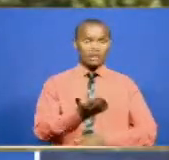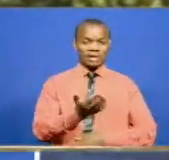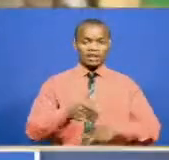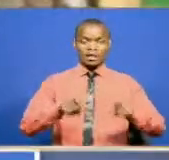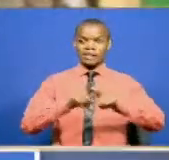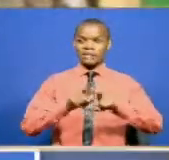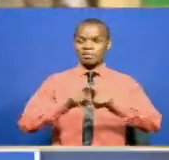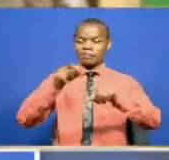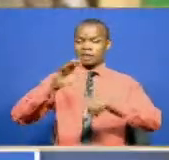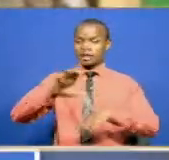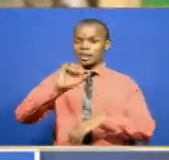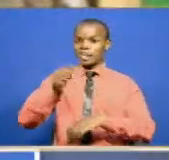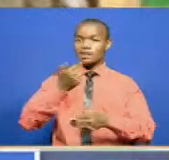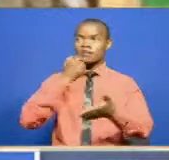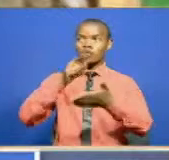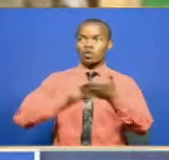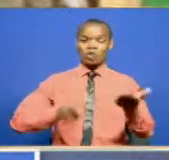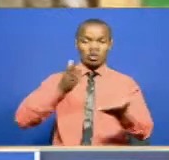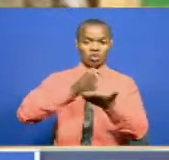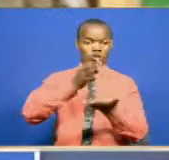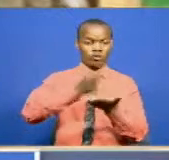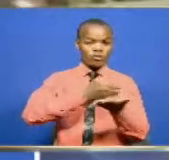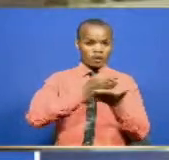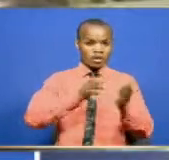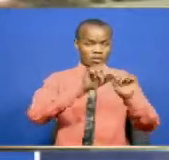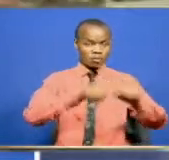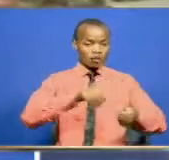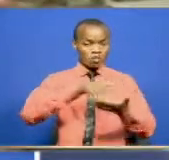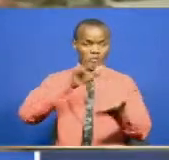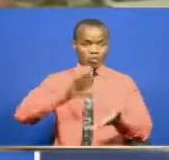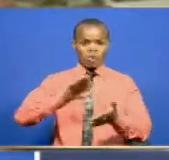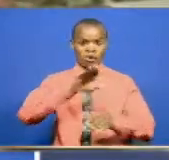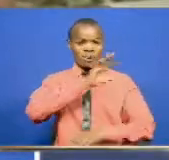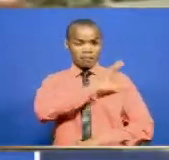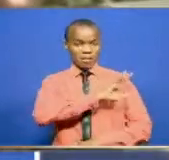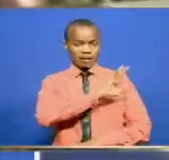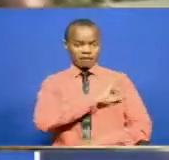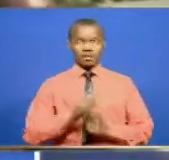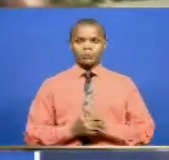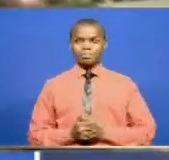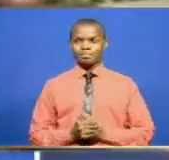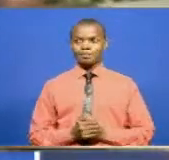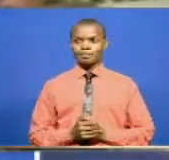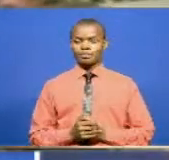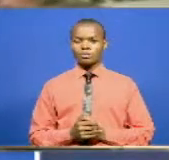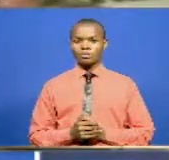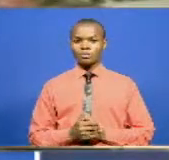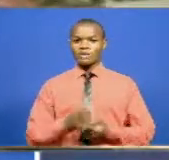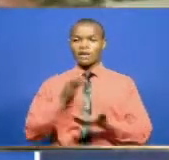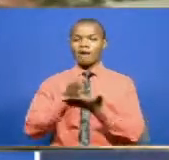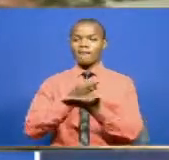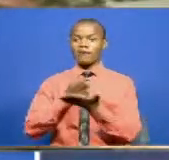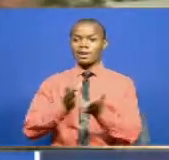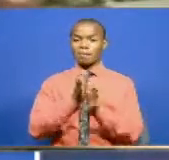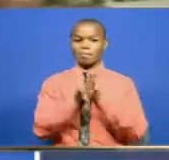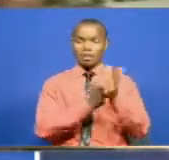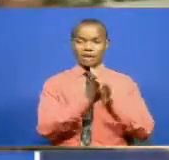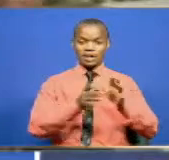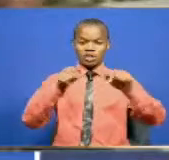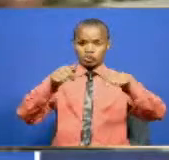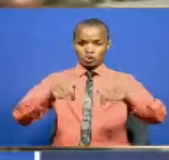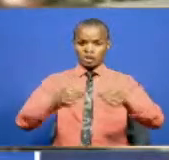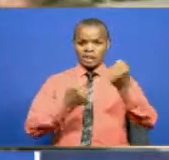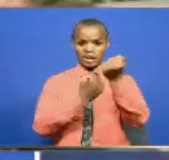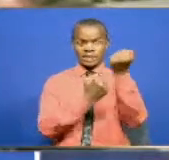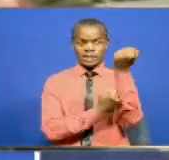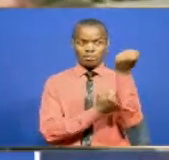CS promising a review of the fund to make it more agile. This fund, which we have set up today, that is supposed to support